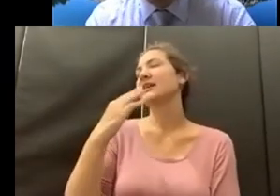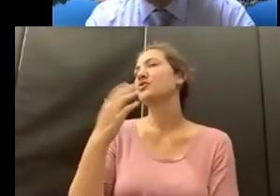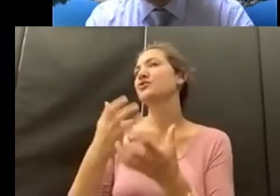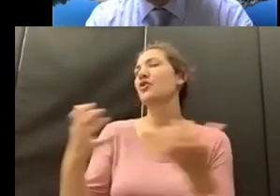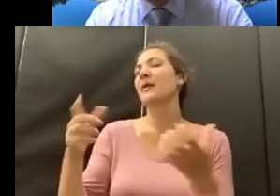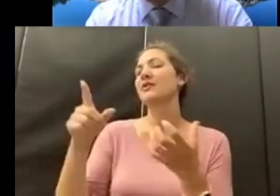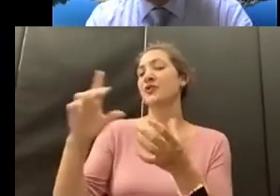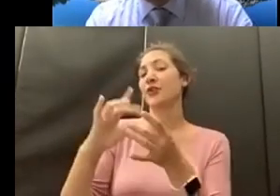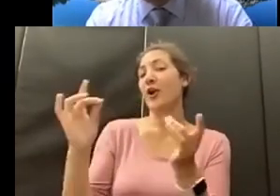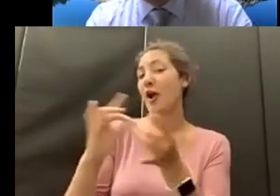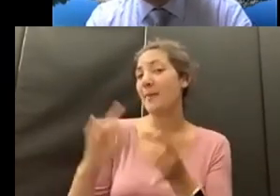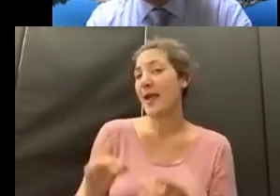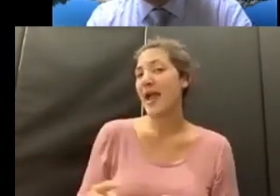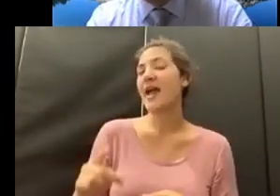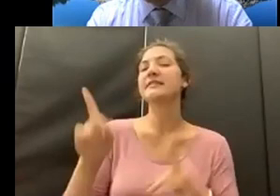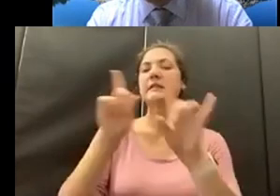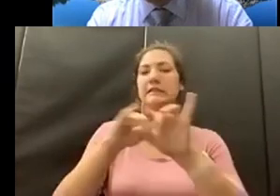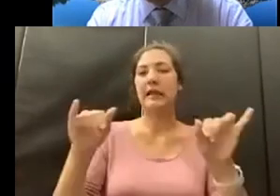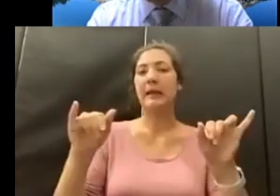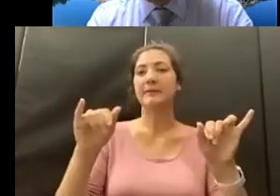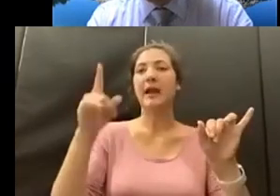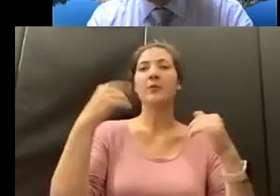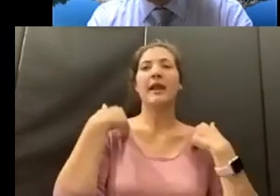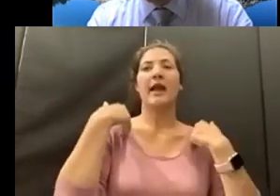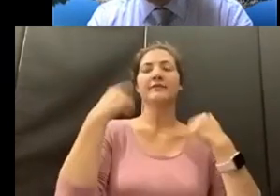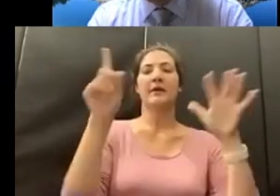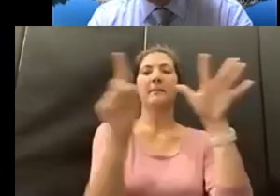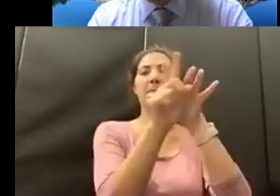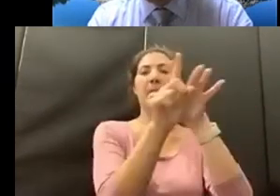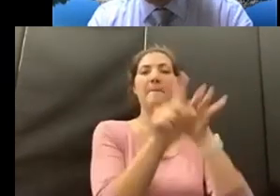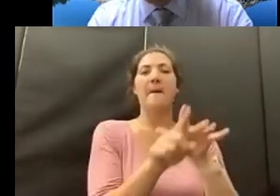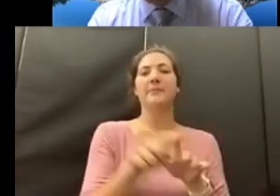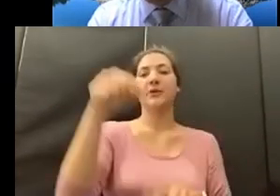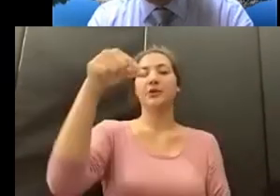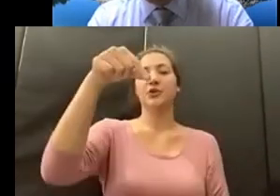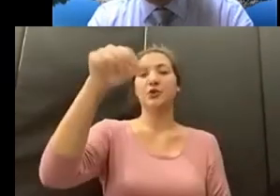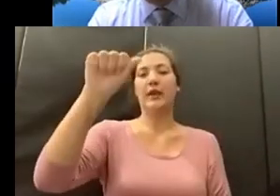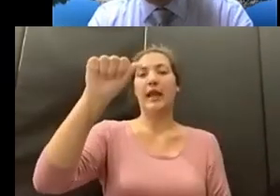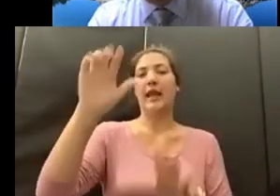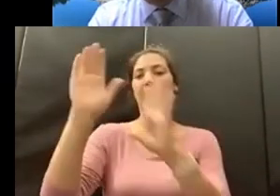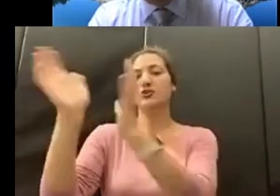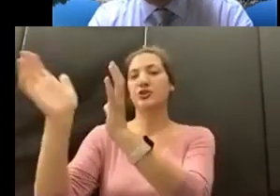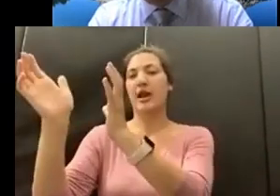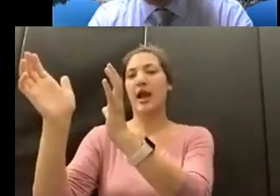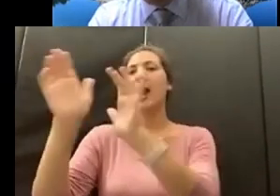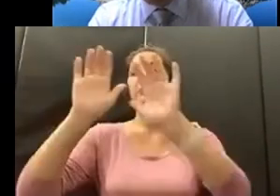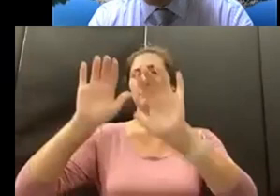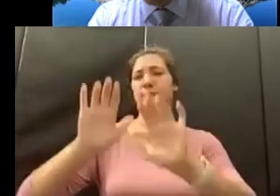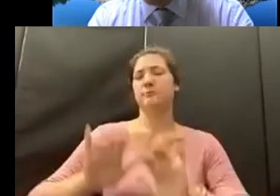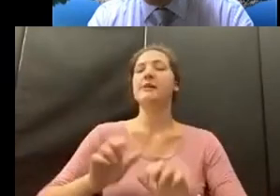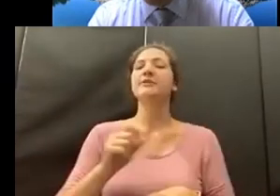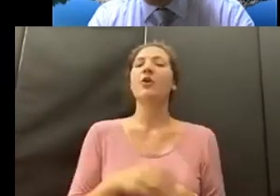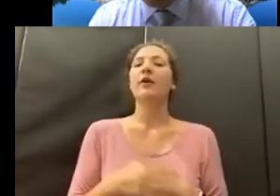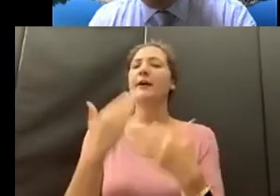have some thoughts coming from our attendees in our Q&A and chat area. And so there's a thank you going to